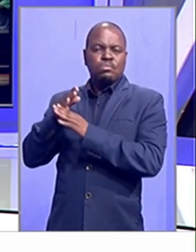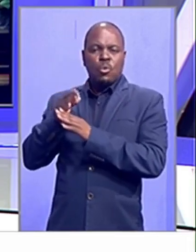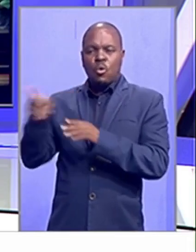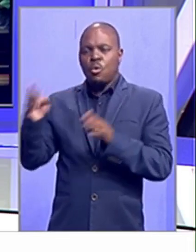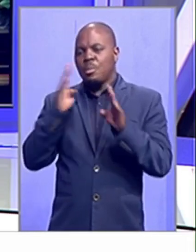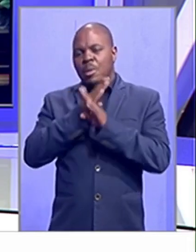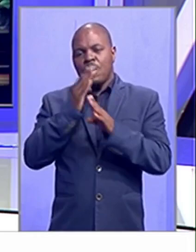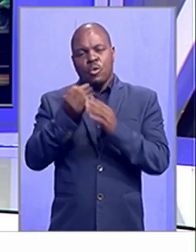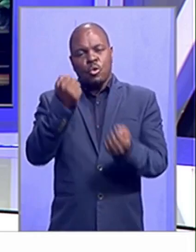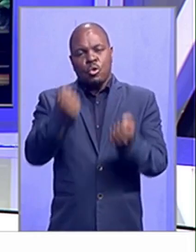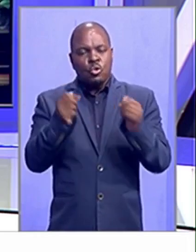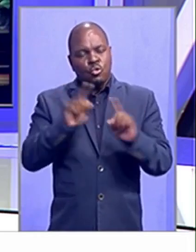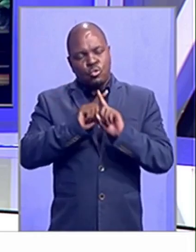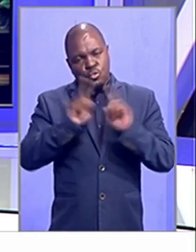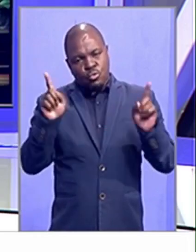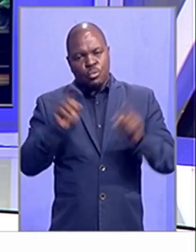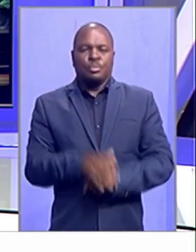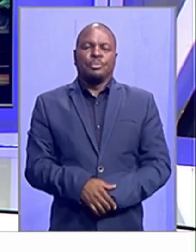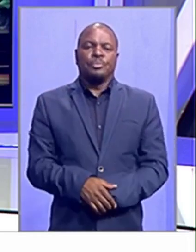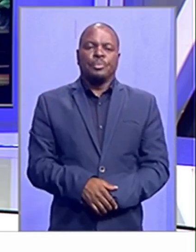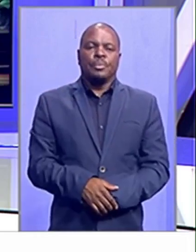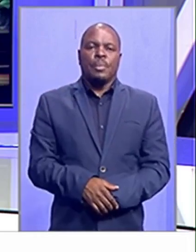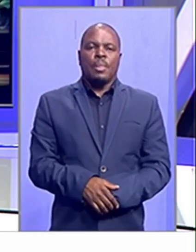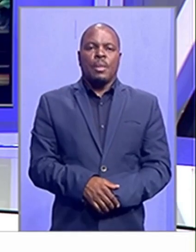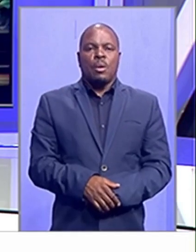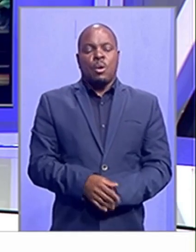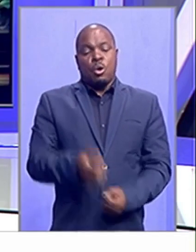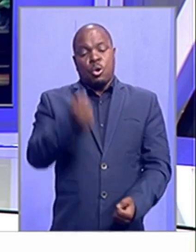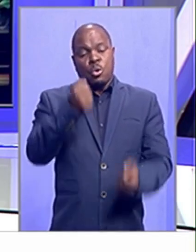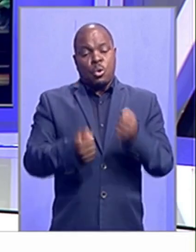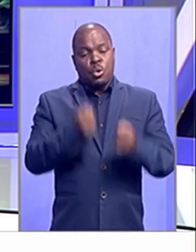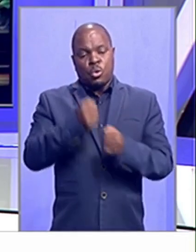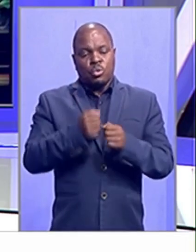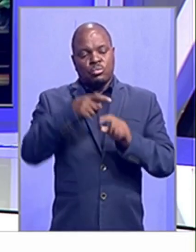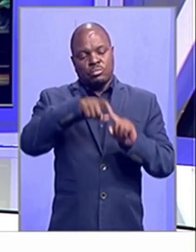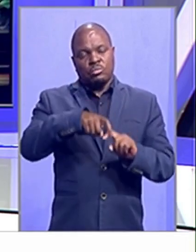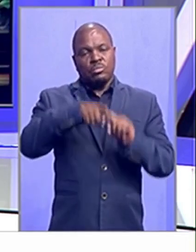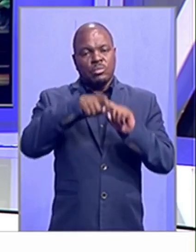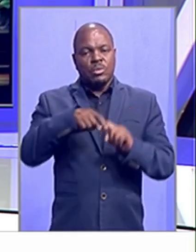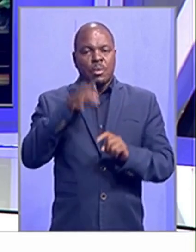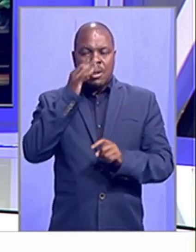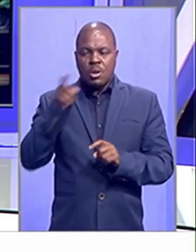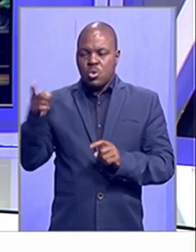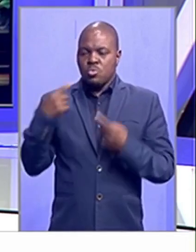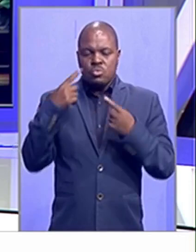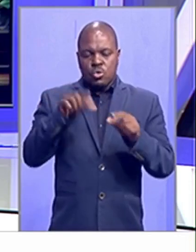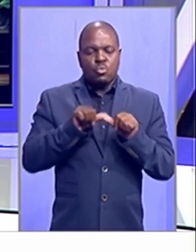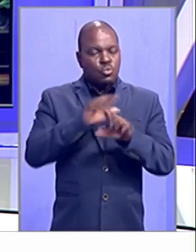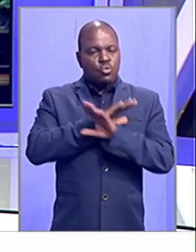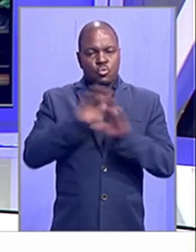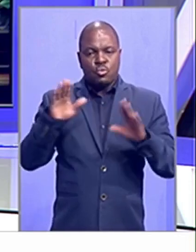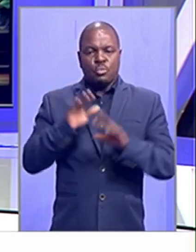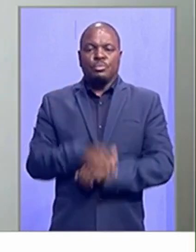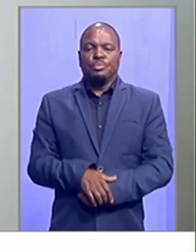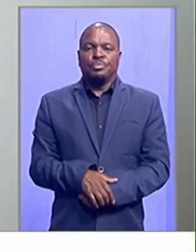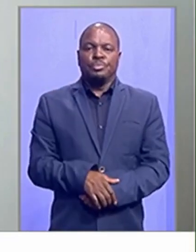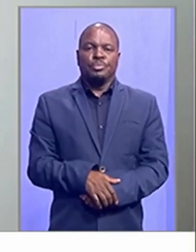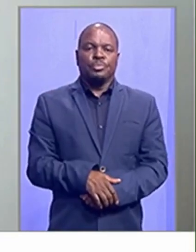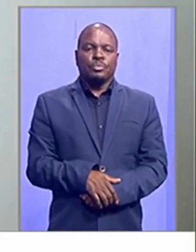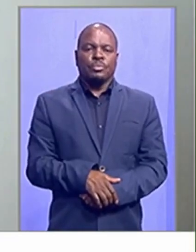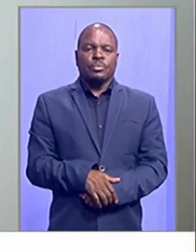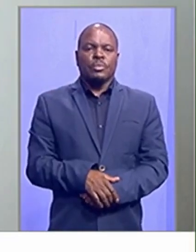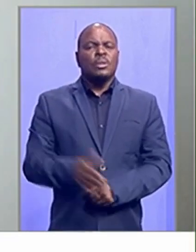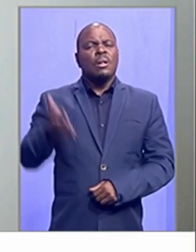mo swariša ka mokgwa wa tsheko ya poraebete. Kgorotsheko e beetše thoko kgopelo yeo.